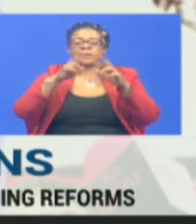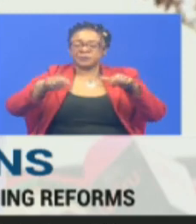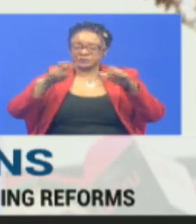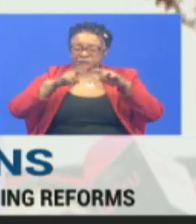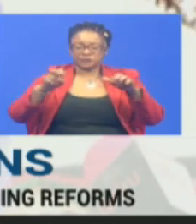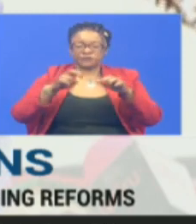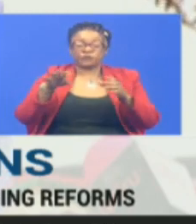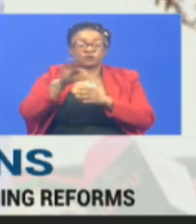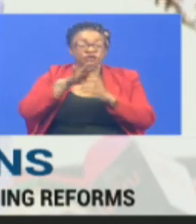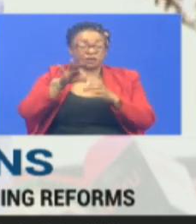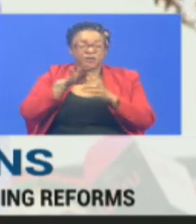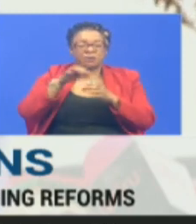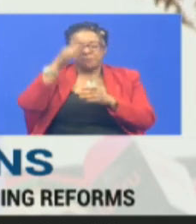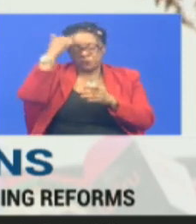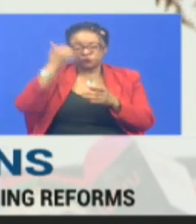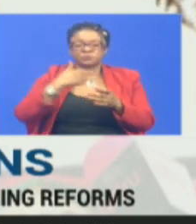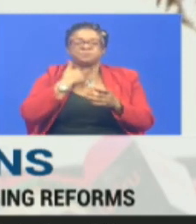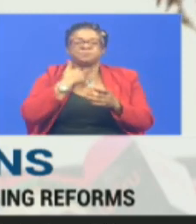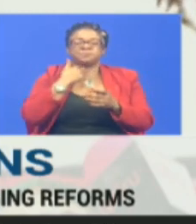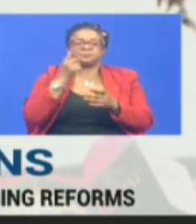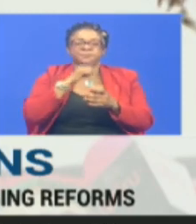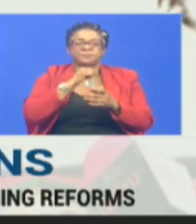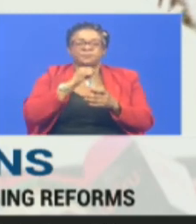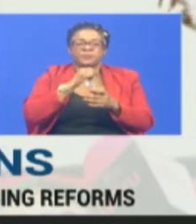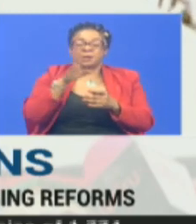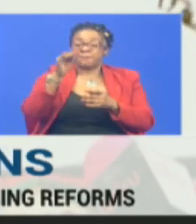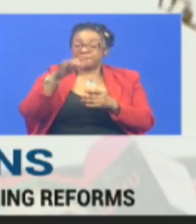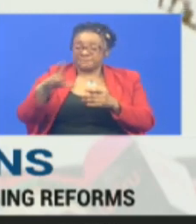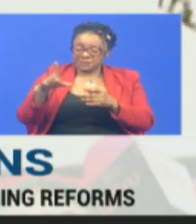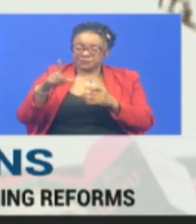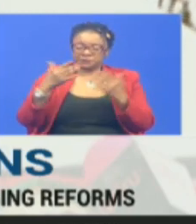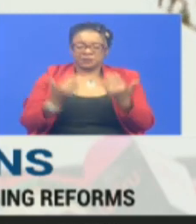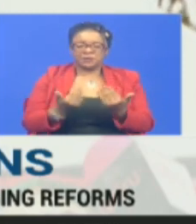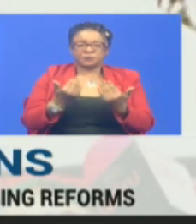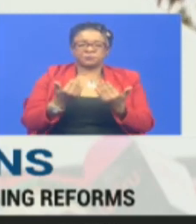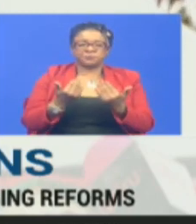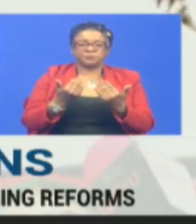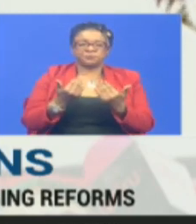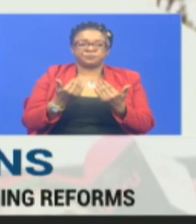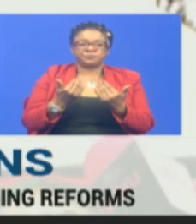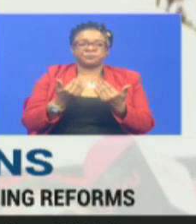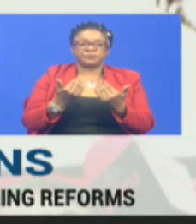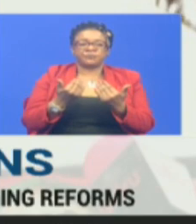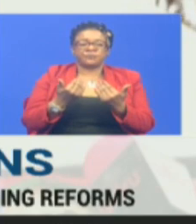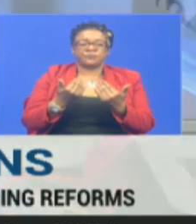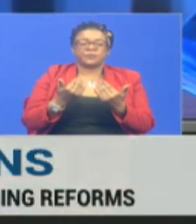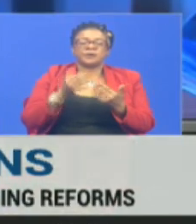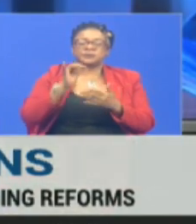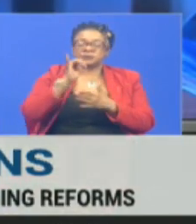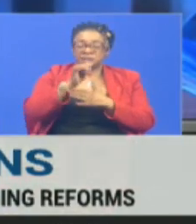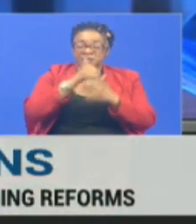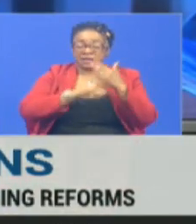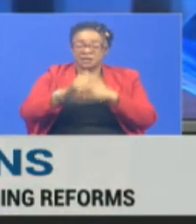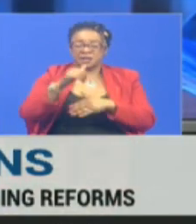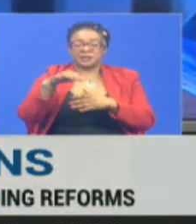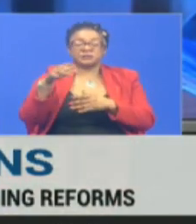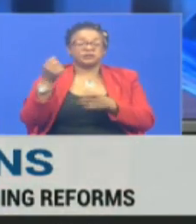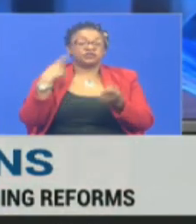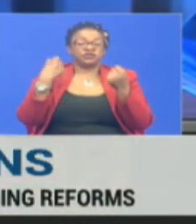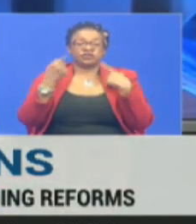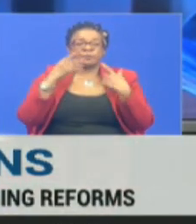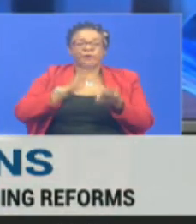kwa sababu ilikwama. Kwa hivyo hiyo mbinu iko na mambo ya team board. And away from